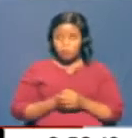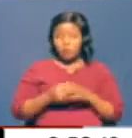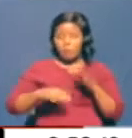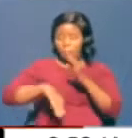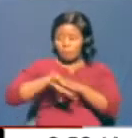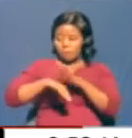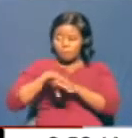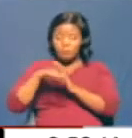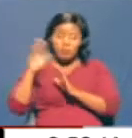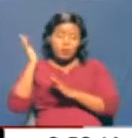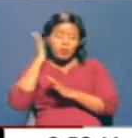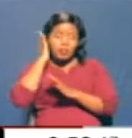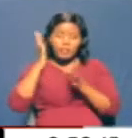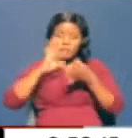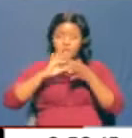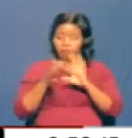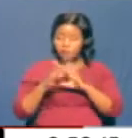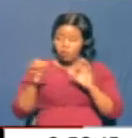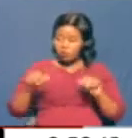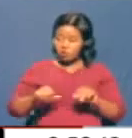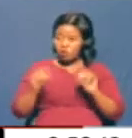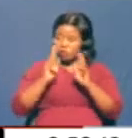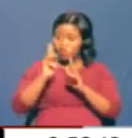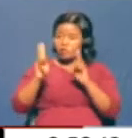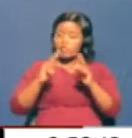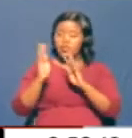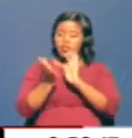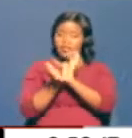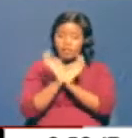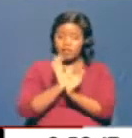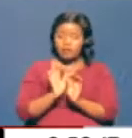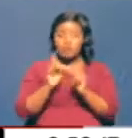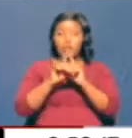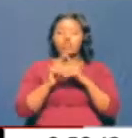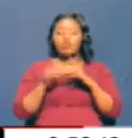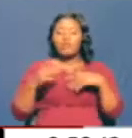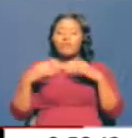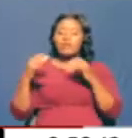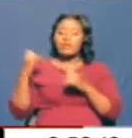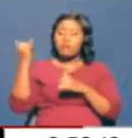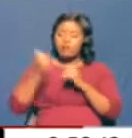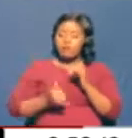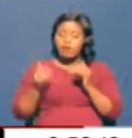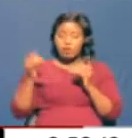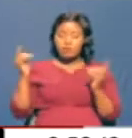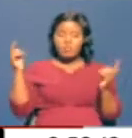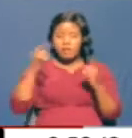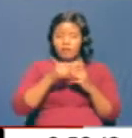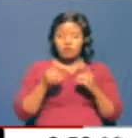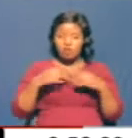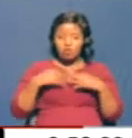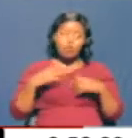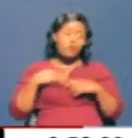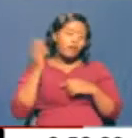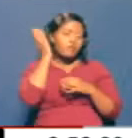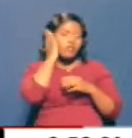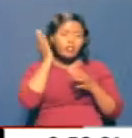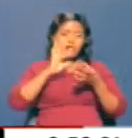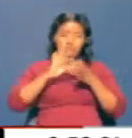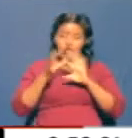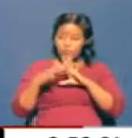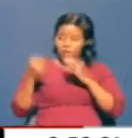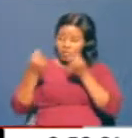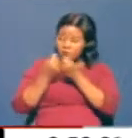qualifiers today at the Kasarani Stadium to sail through to the Saturday final with eyes on a ticket to the World Deaflympics Championship that will be held